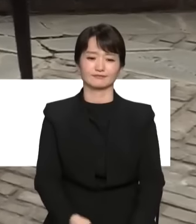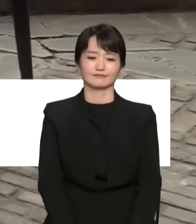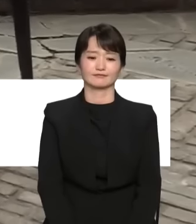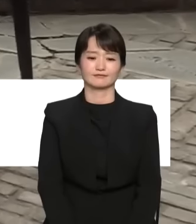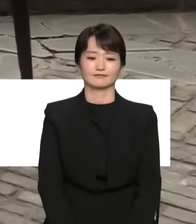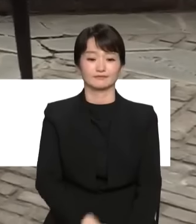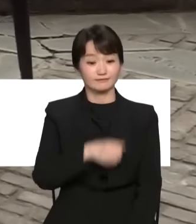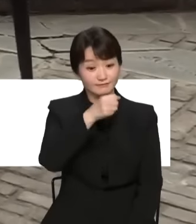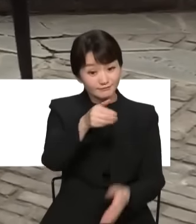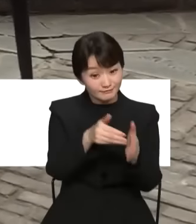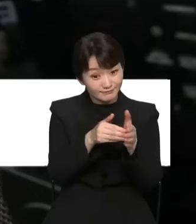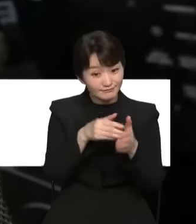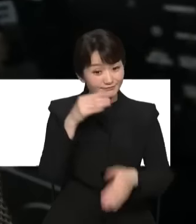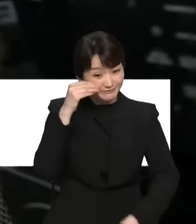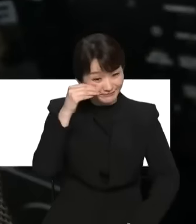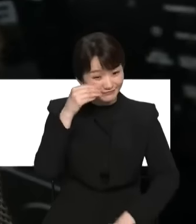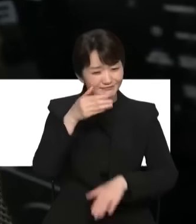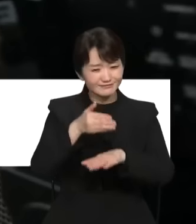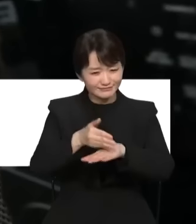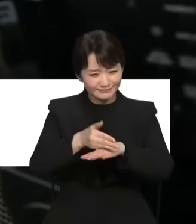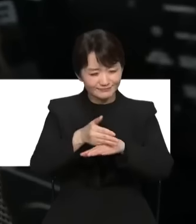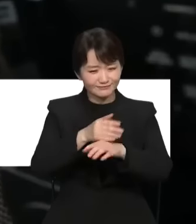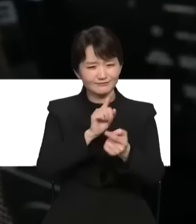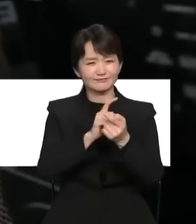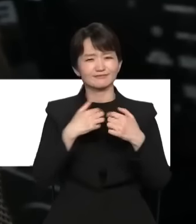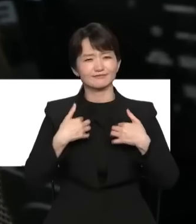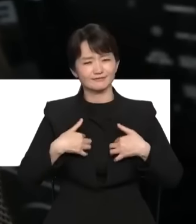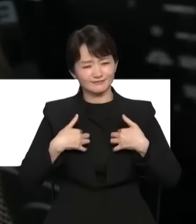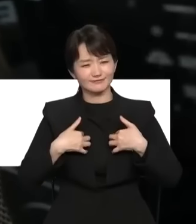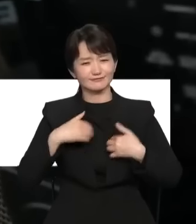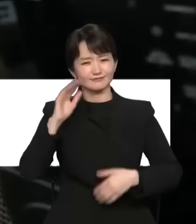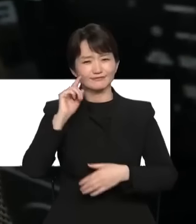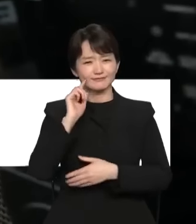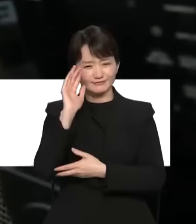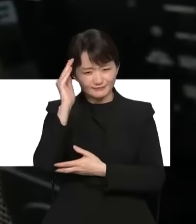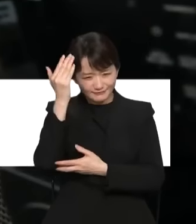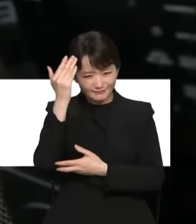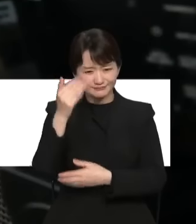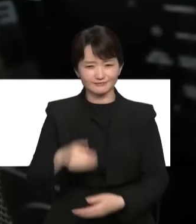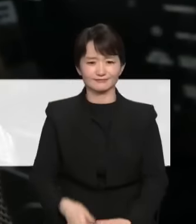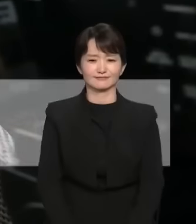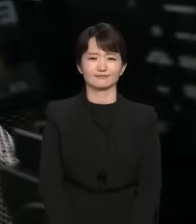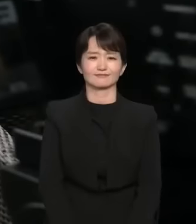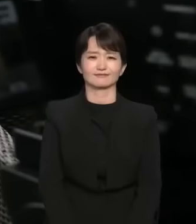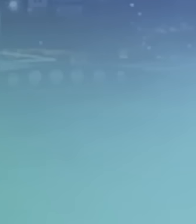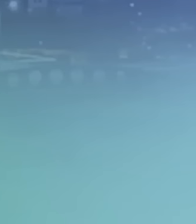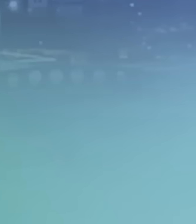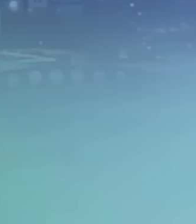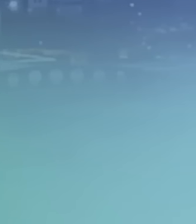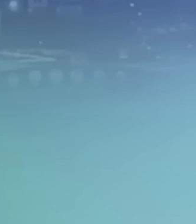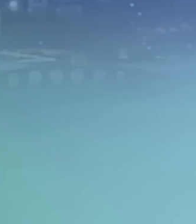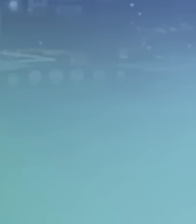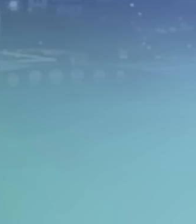finished the interview? Yeah. Okay. Maya, thank you. Thank you. Thank you. It's a great honor to meet you. Thank you.